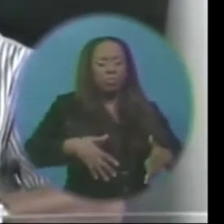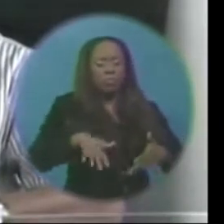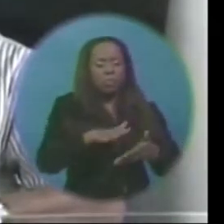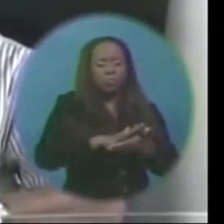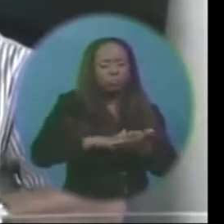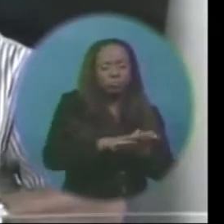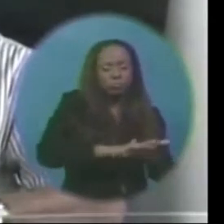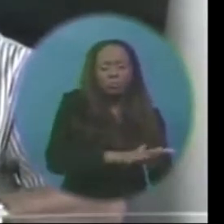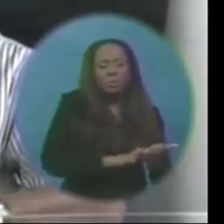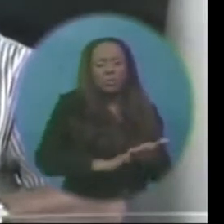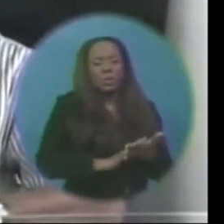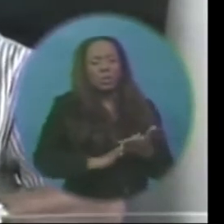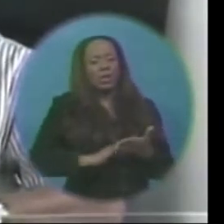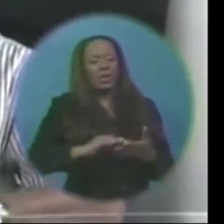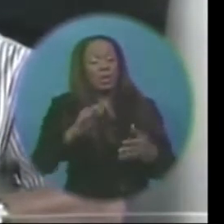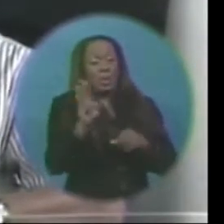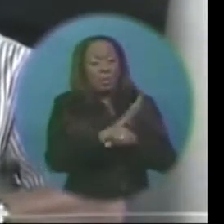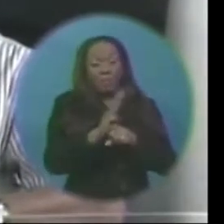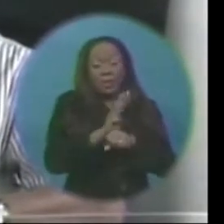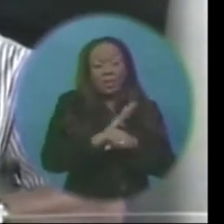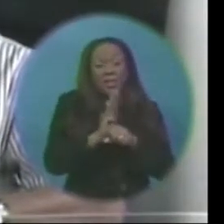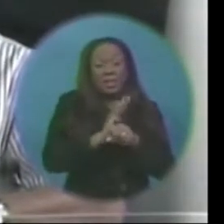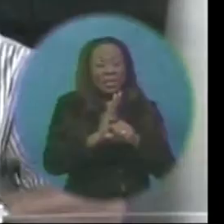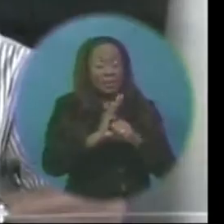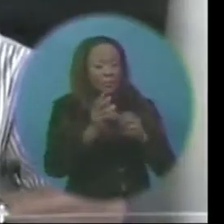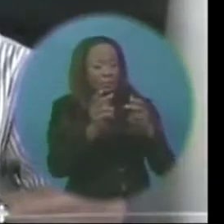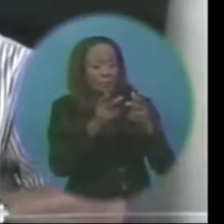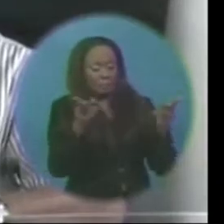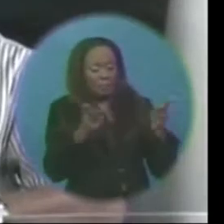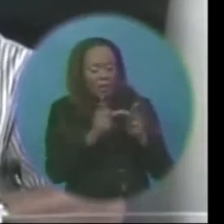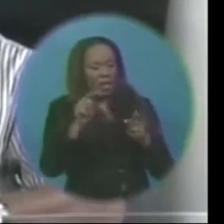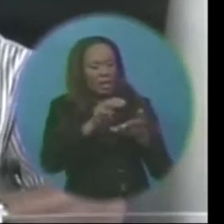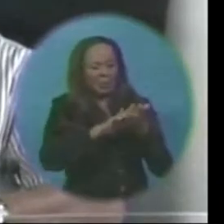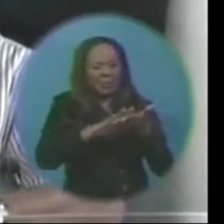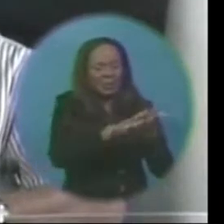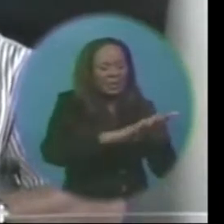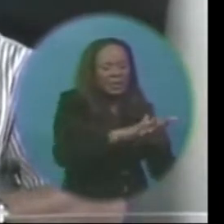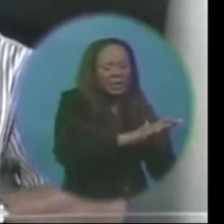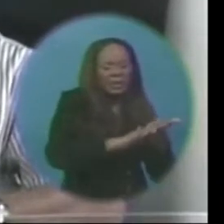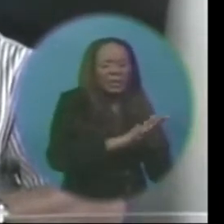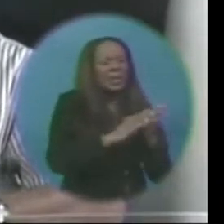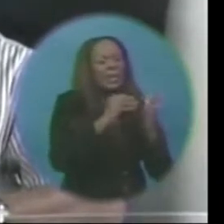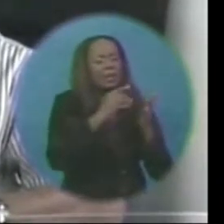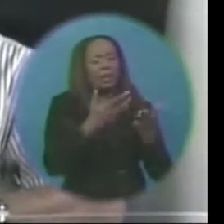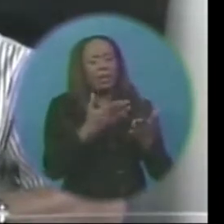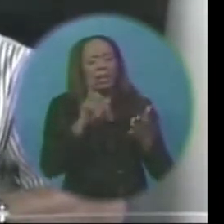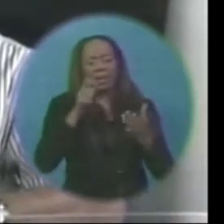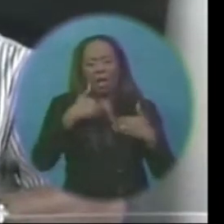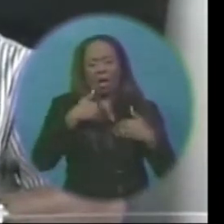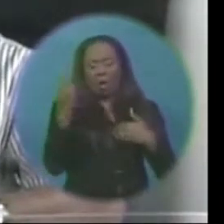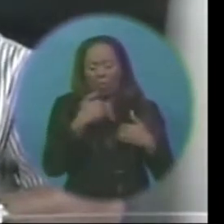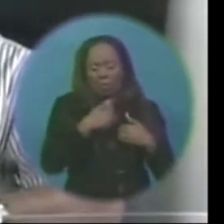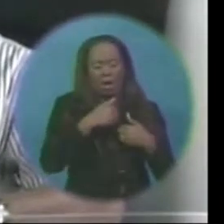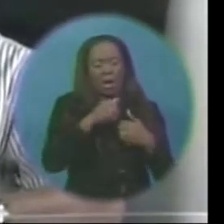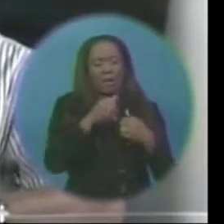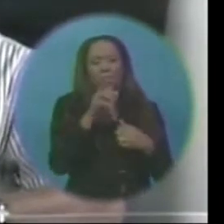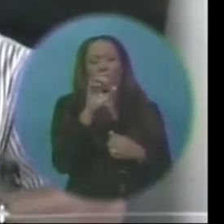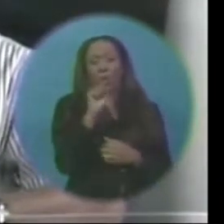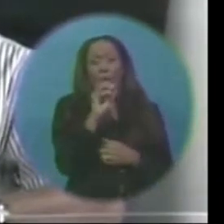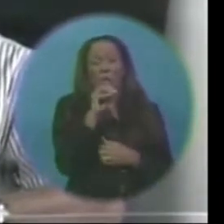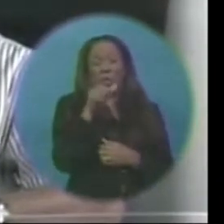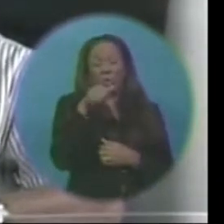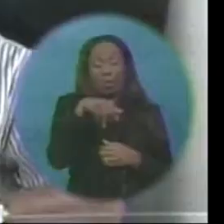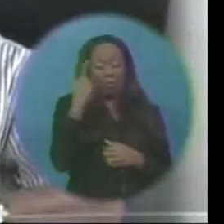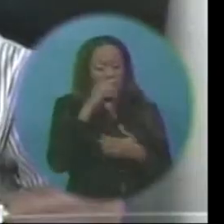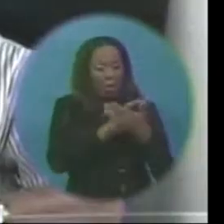should be clean. They should be documented evidence of cleaning. They should be soap. They should be hand